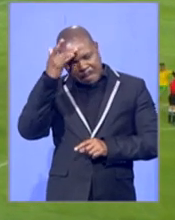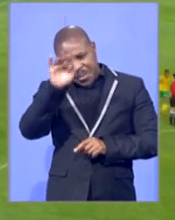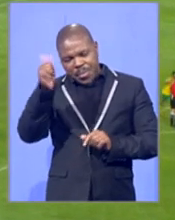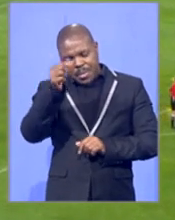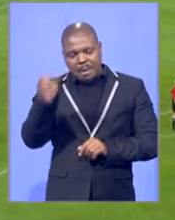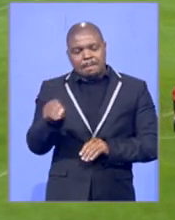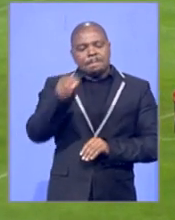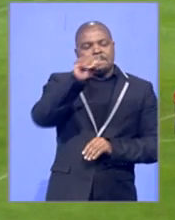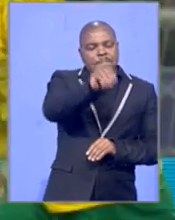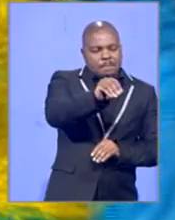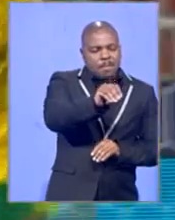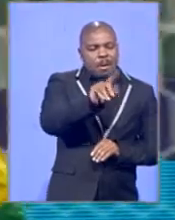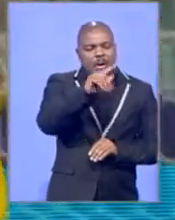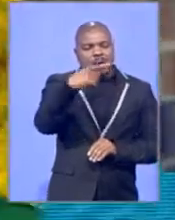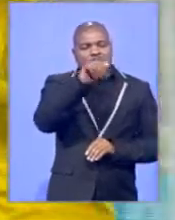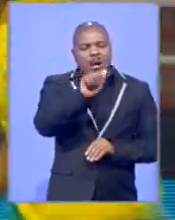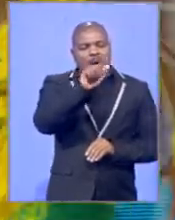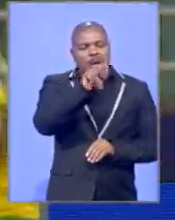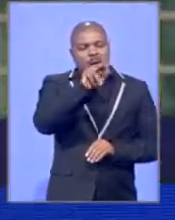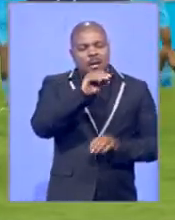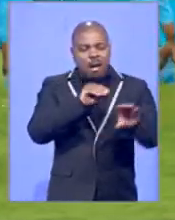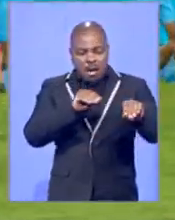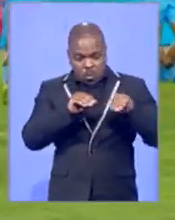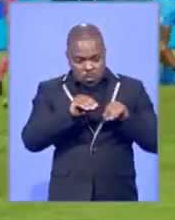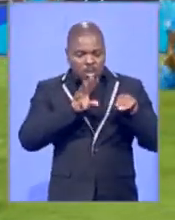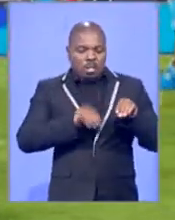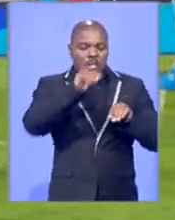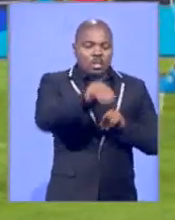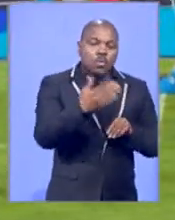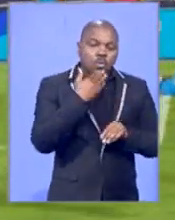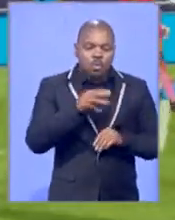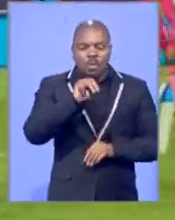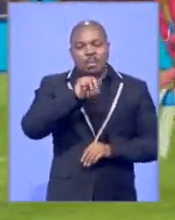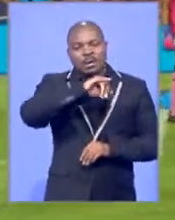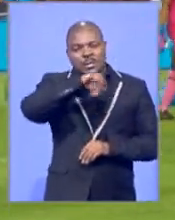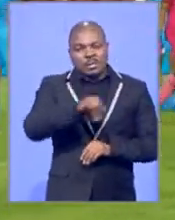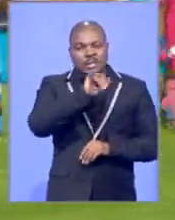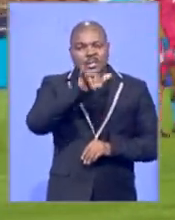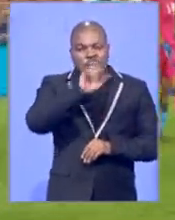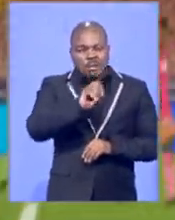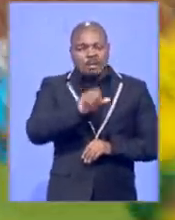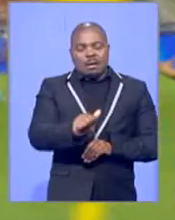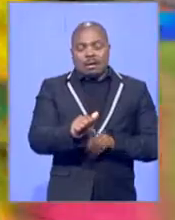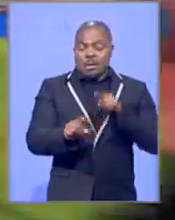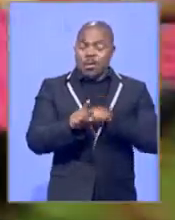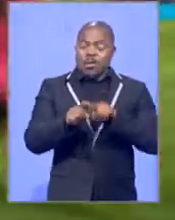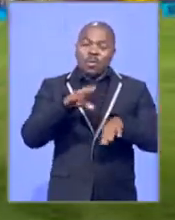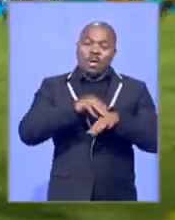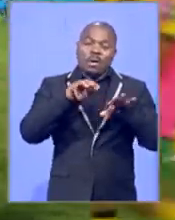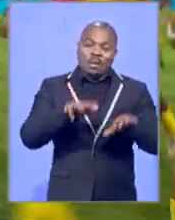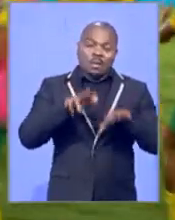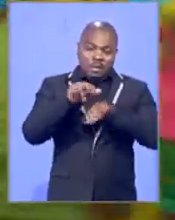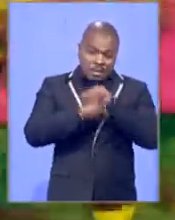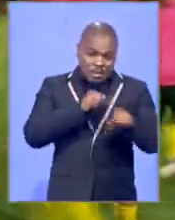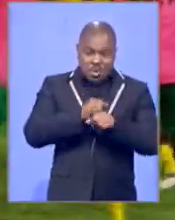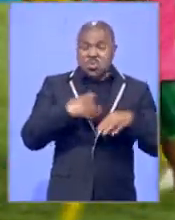a gagwe a ba a gogela kgatlhana yo a boneng dikgobalo kwa ntle le go tsenya Nthabiseng Mtsia. Lekgarebe le la dingwaga di le lesome le borobedi le ne la